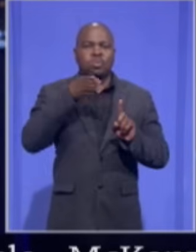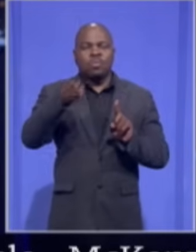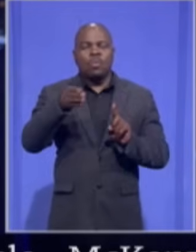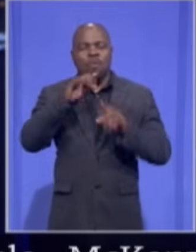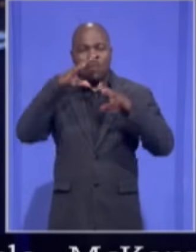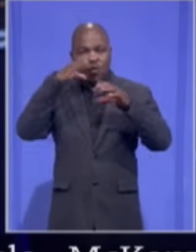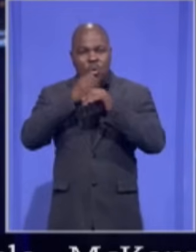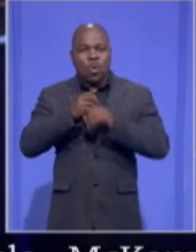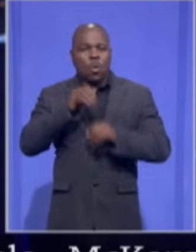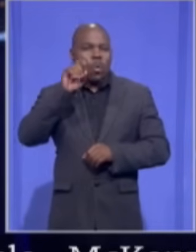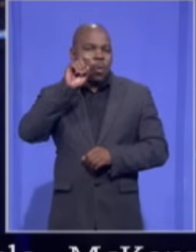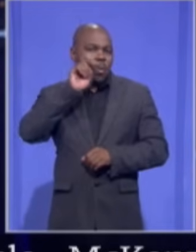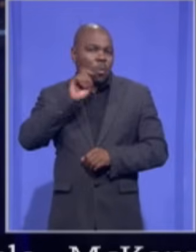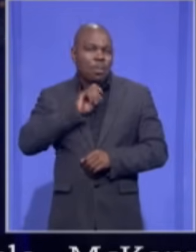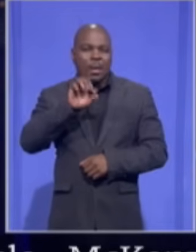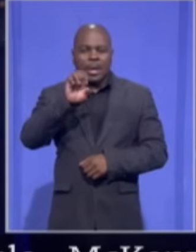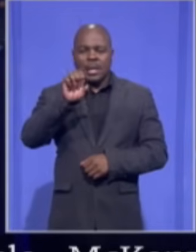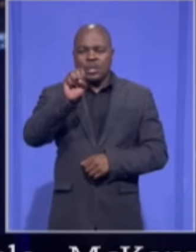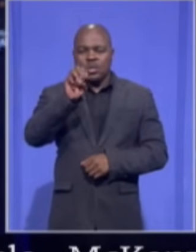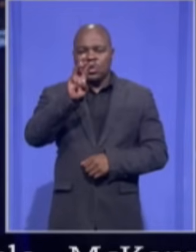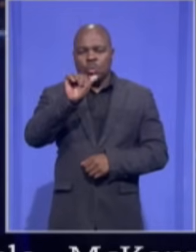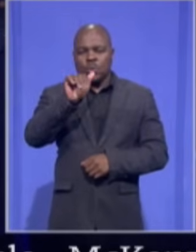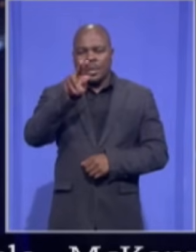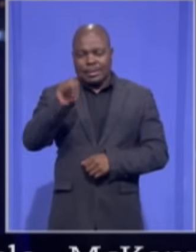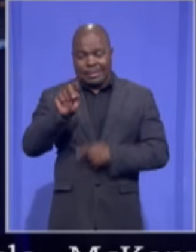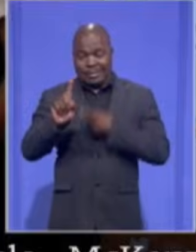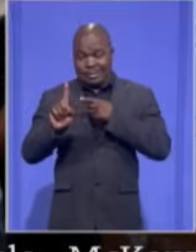ho Ouma Katrina Esway.